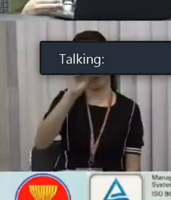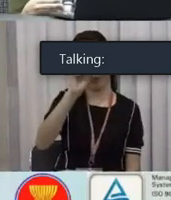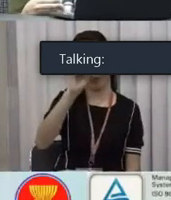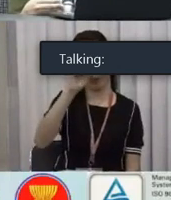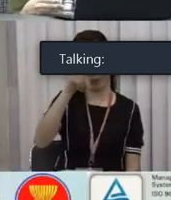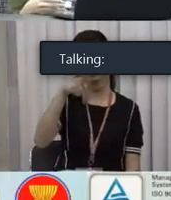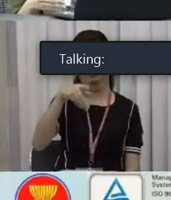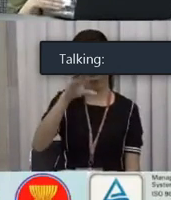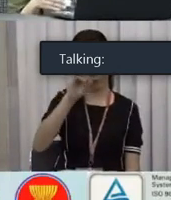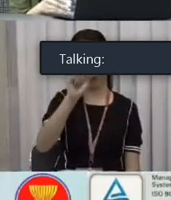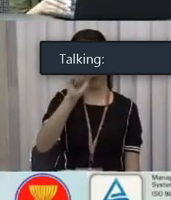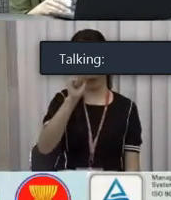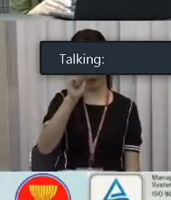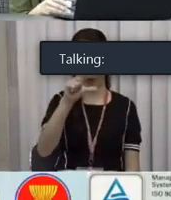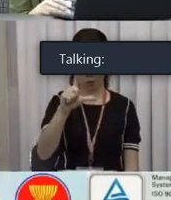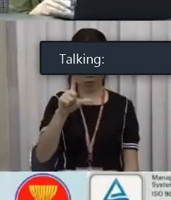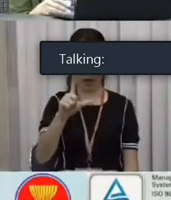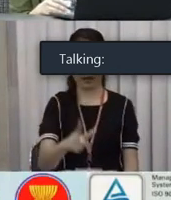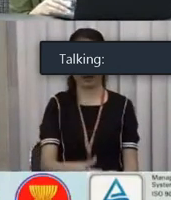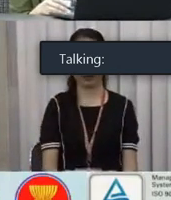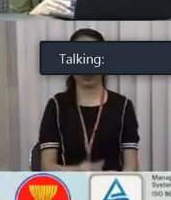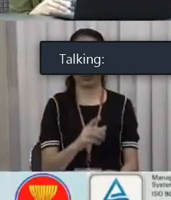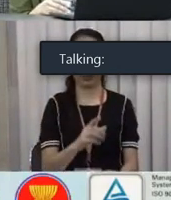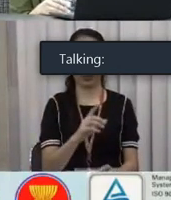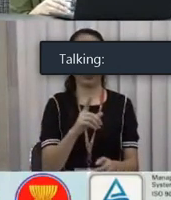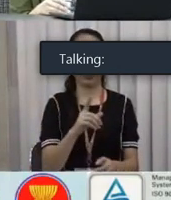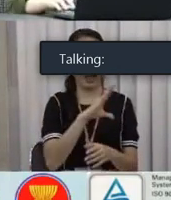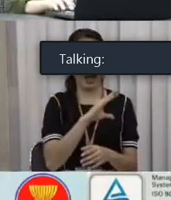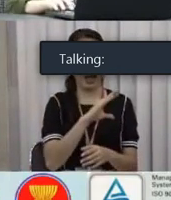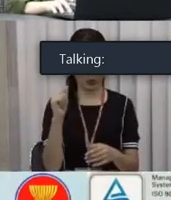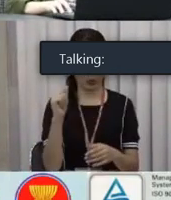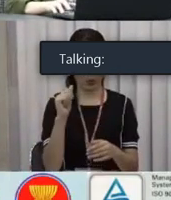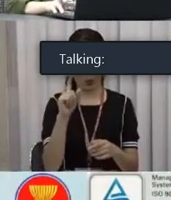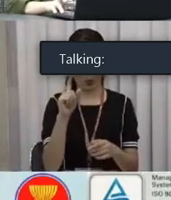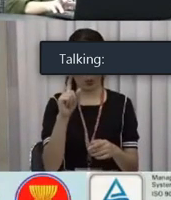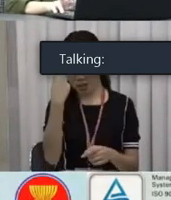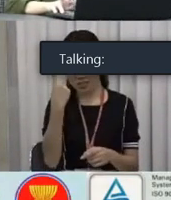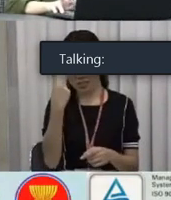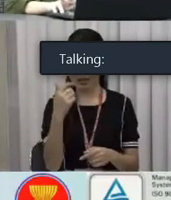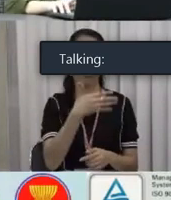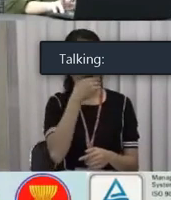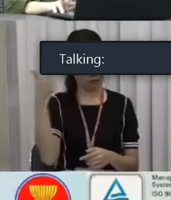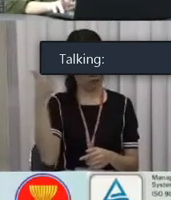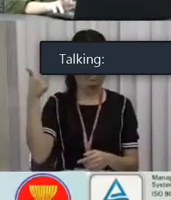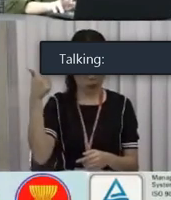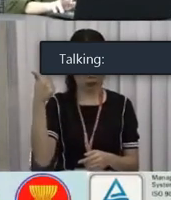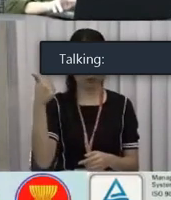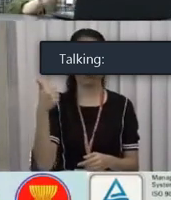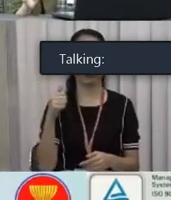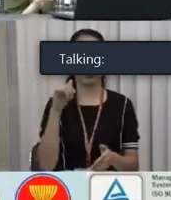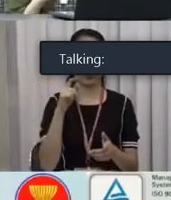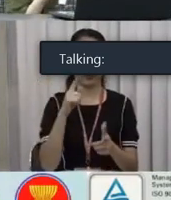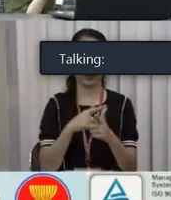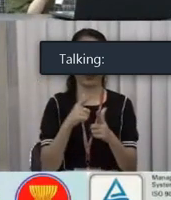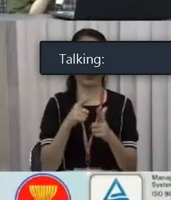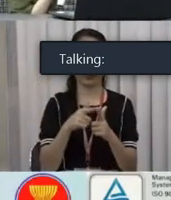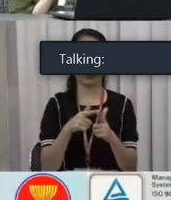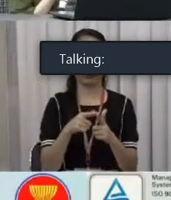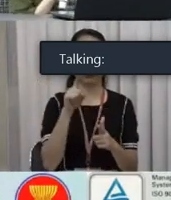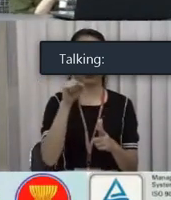sa Dole. And once approved by Dole, pwede na nga sila mo finance sa inyong business.